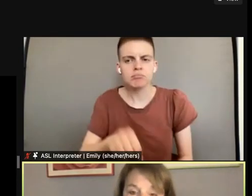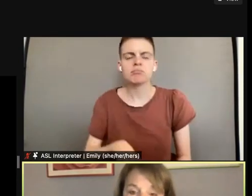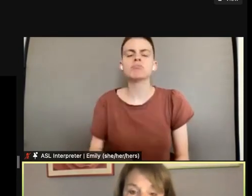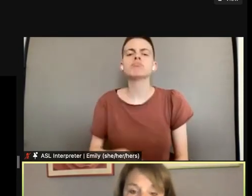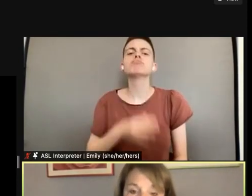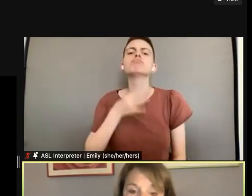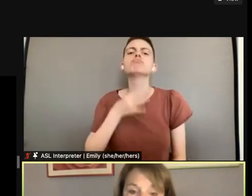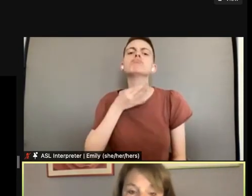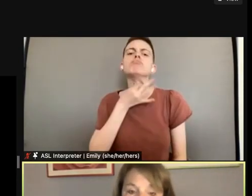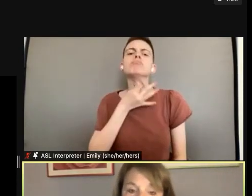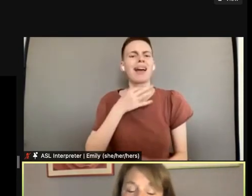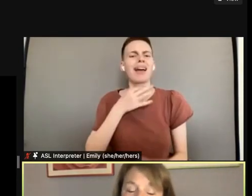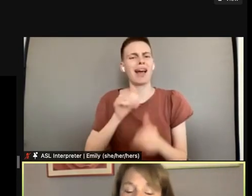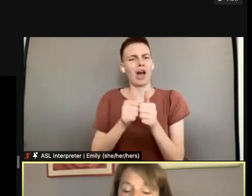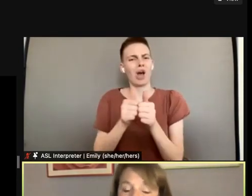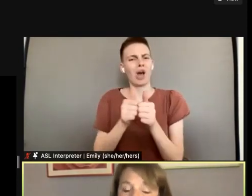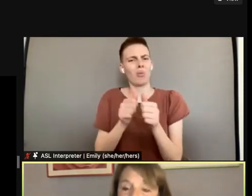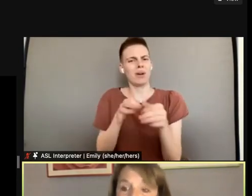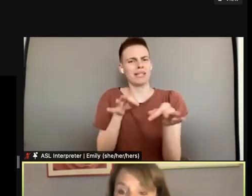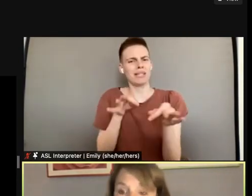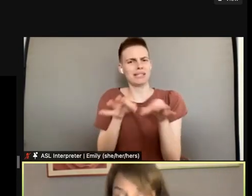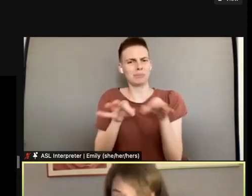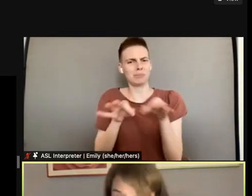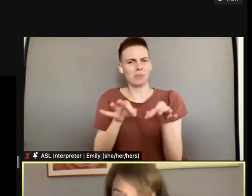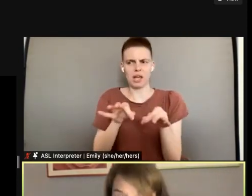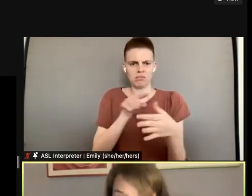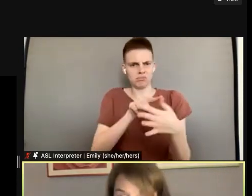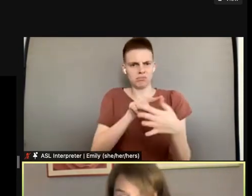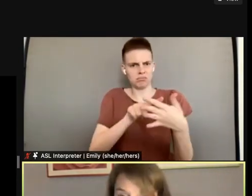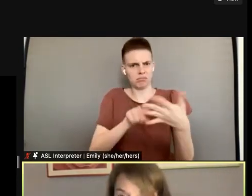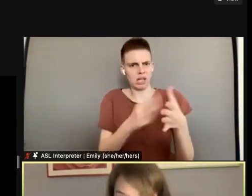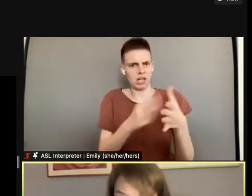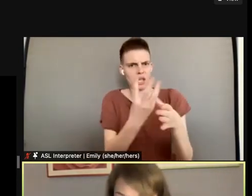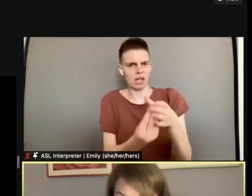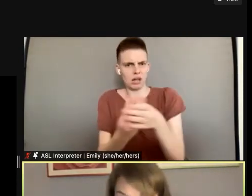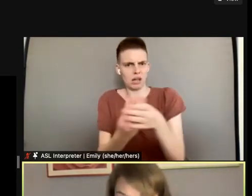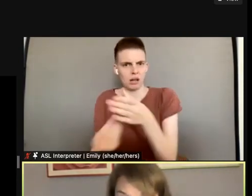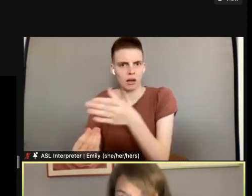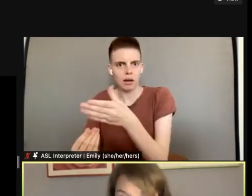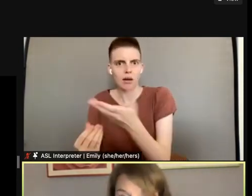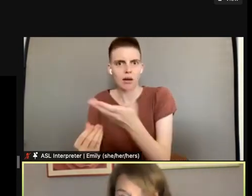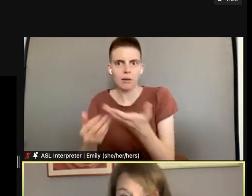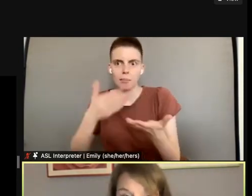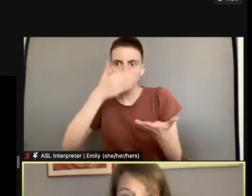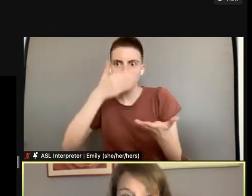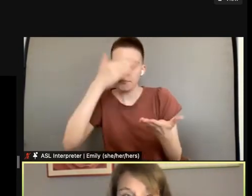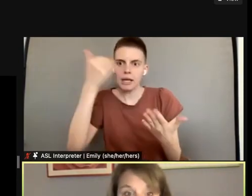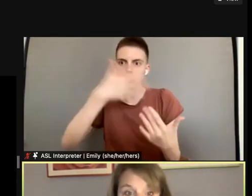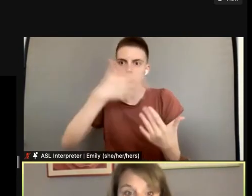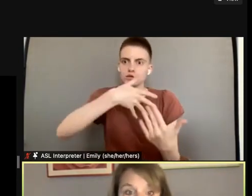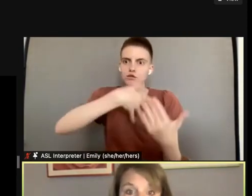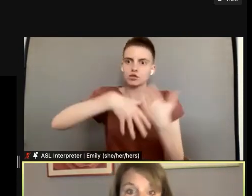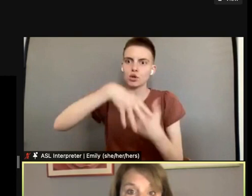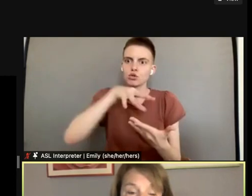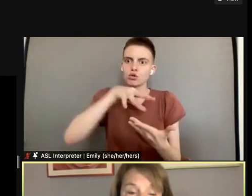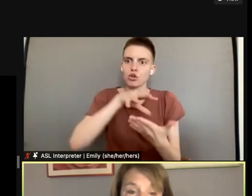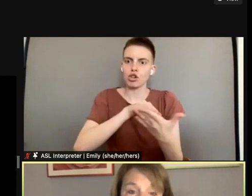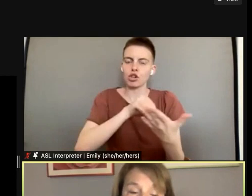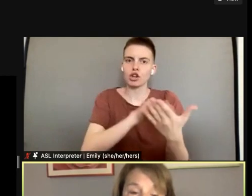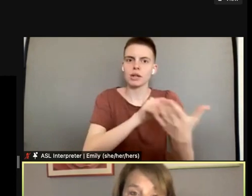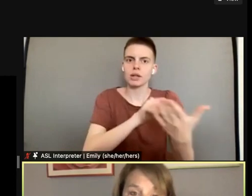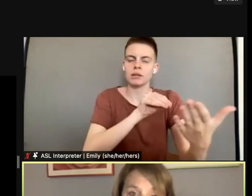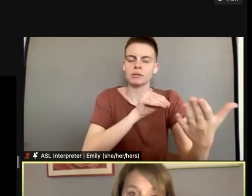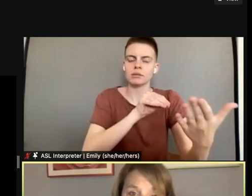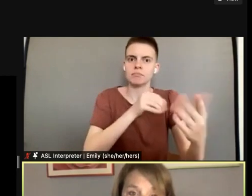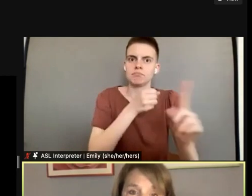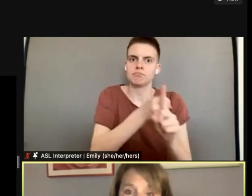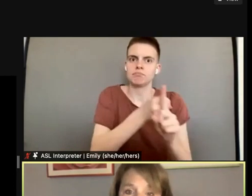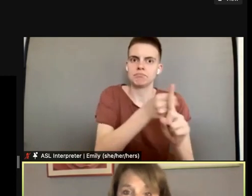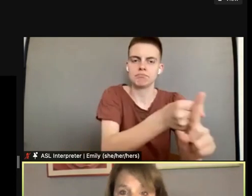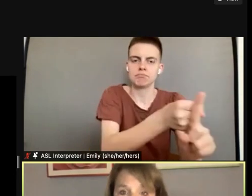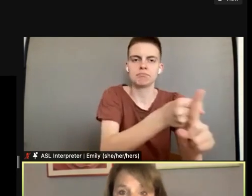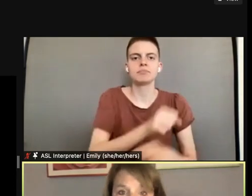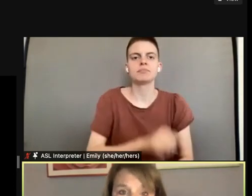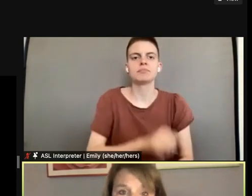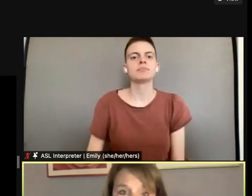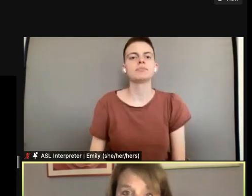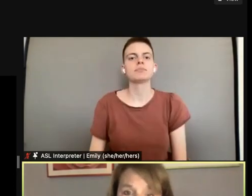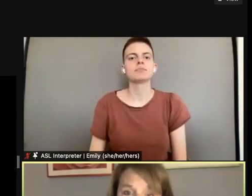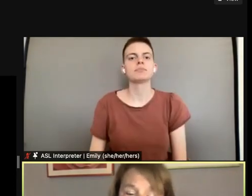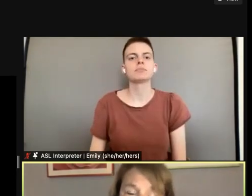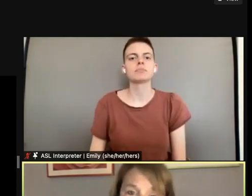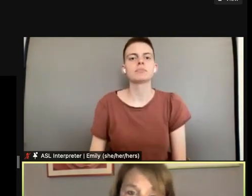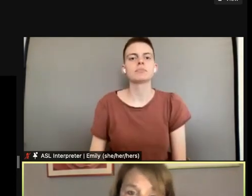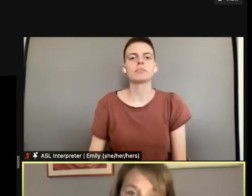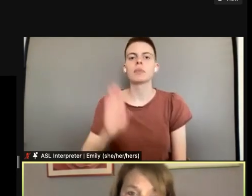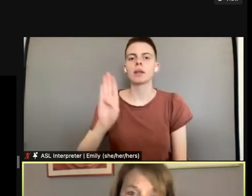explained because of the impact of social learning. There are 4 elements to